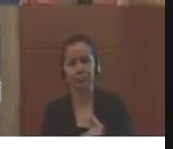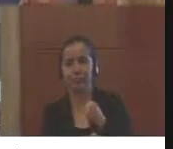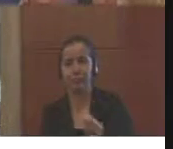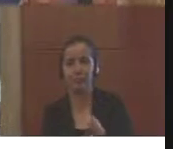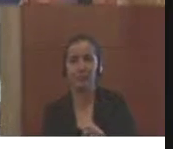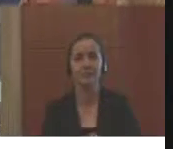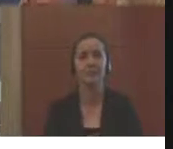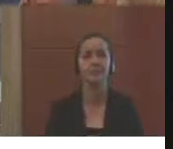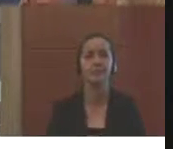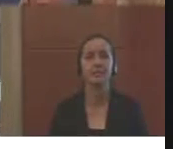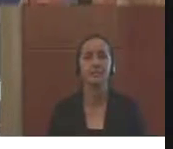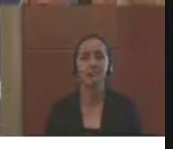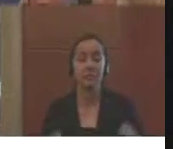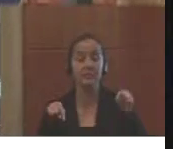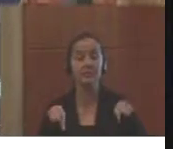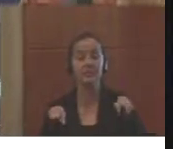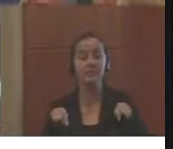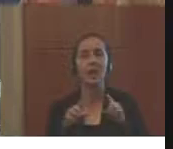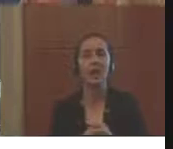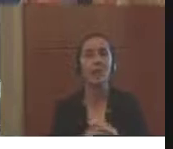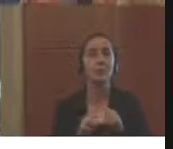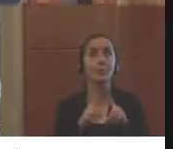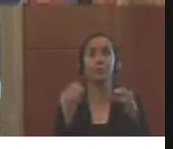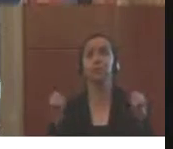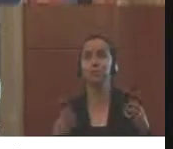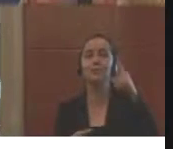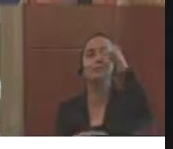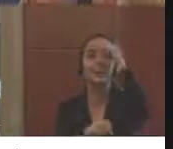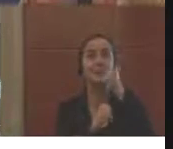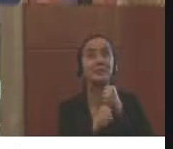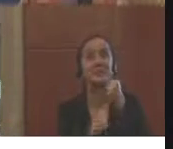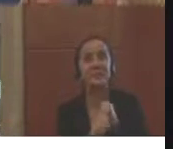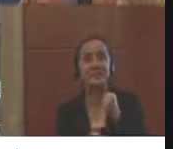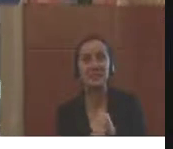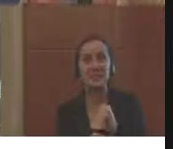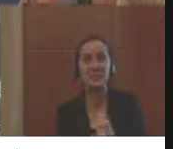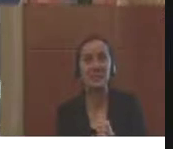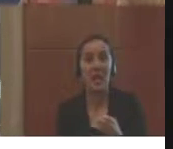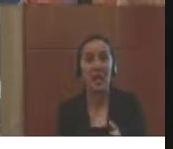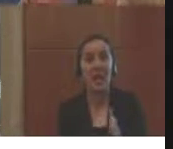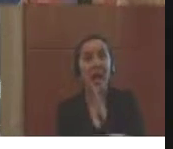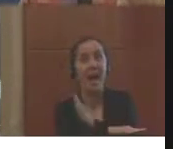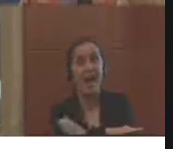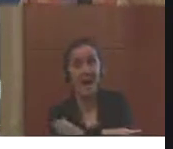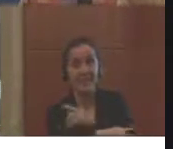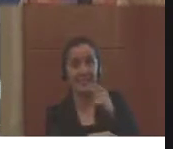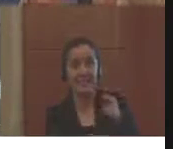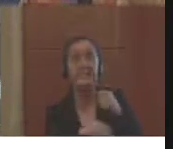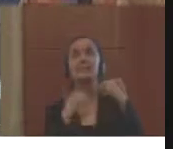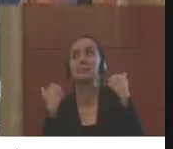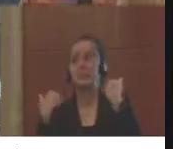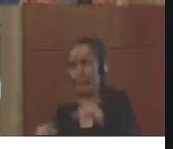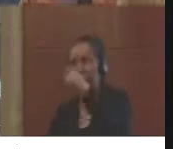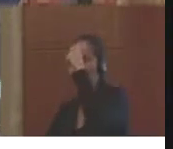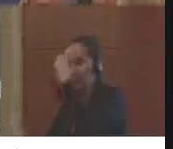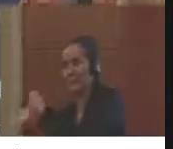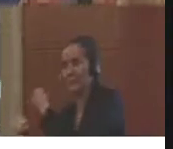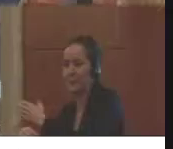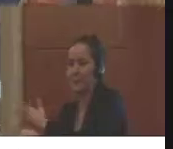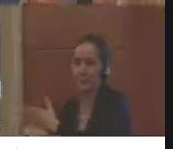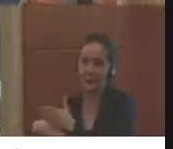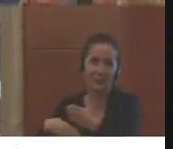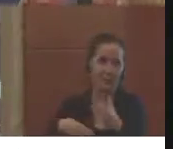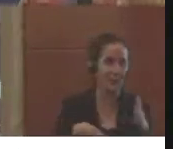our conclusions after this almost 3 days of work here, but a lot of work